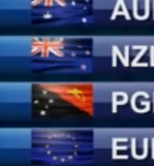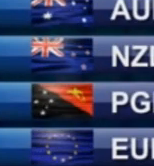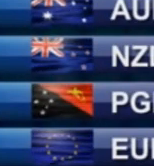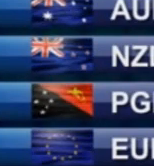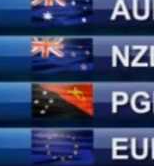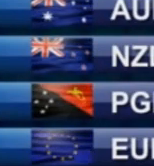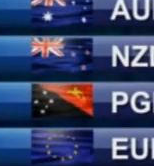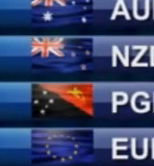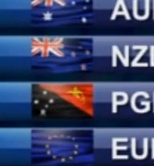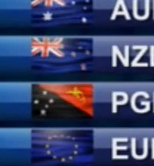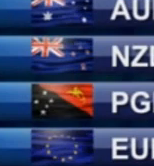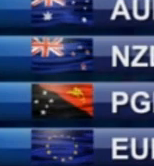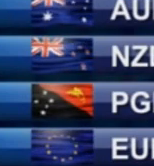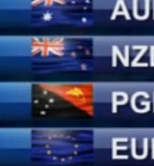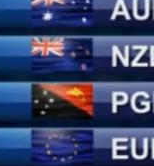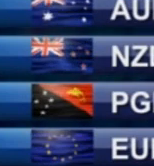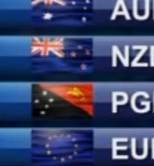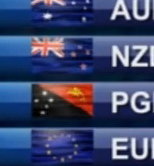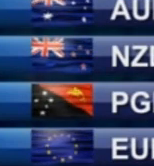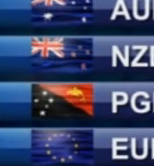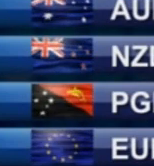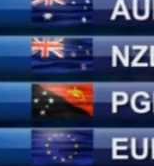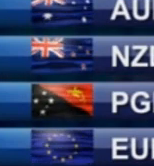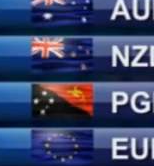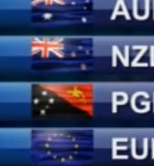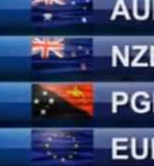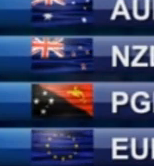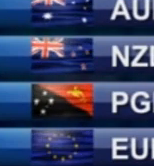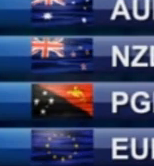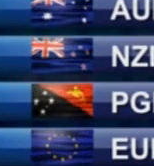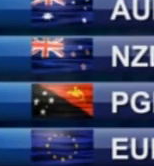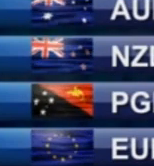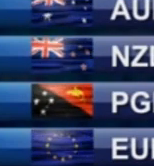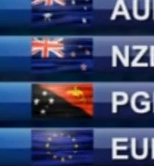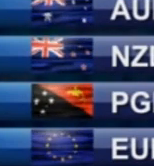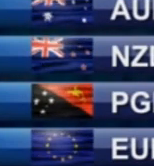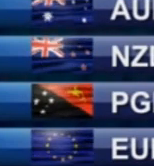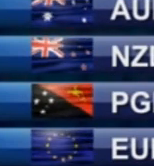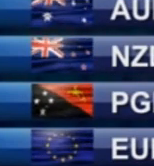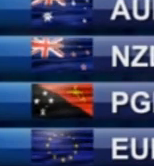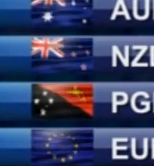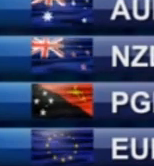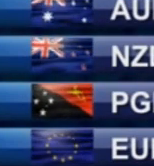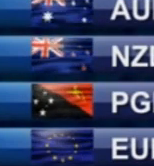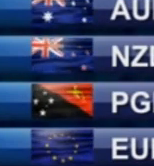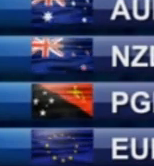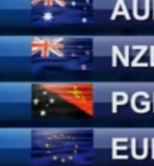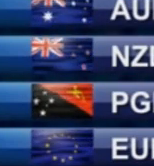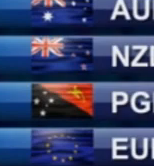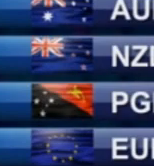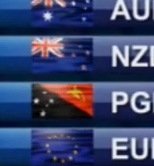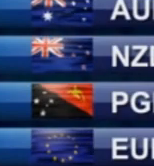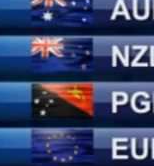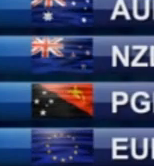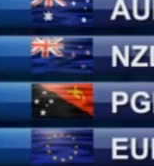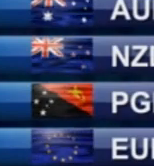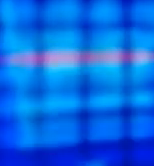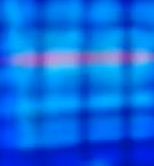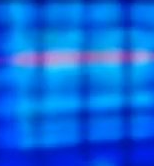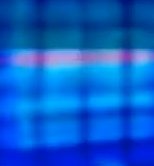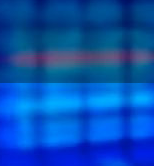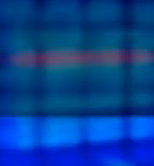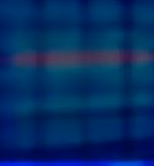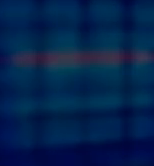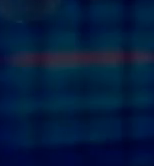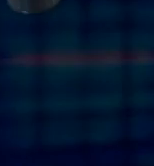and the Chinese yuan, which continue to fluctuate due to the coronavirus spread and the impending American election. Looking